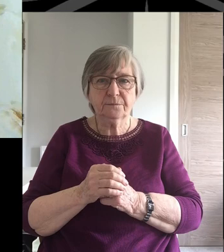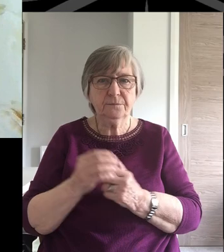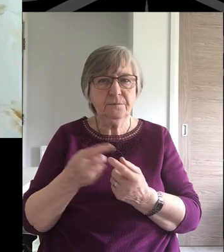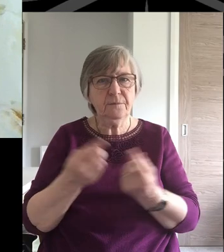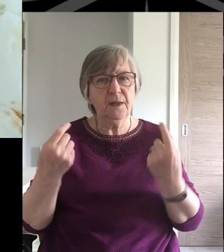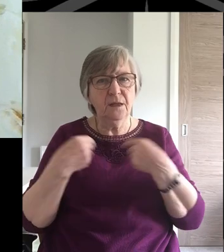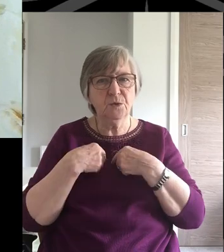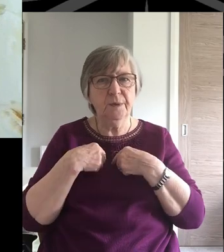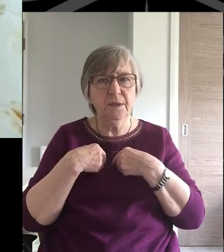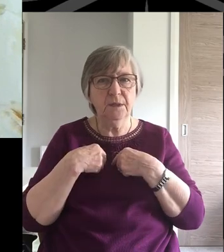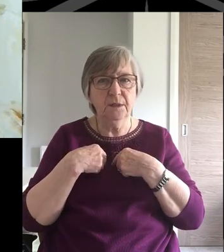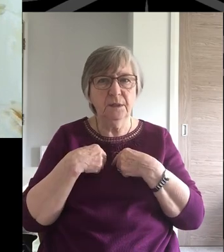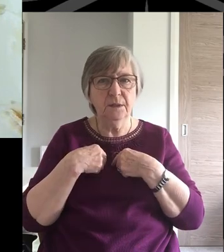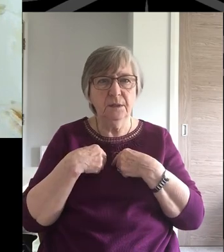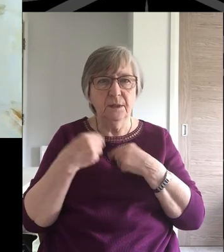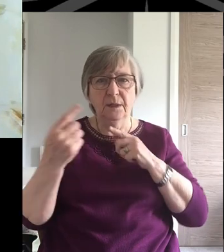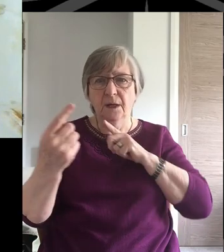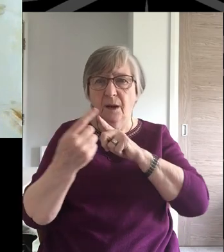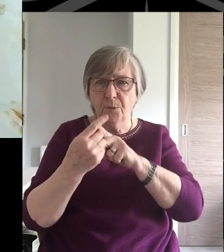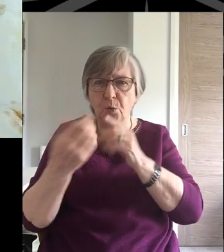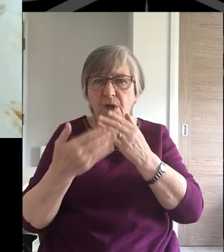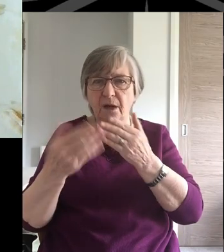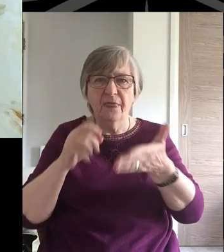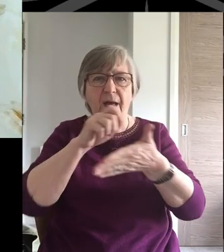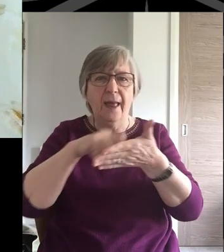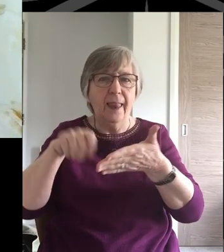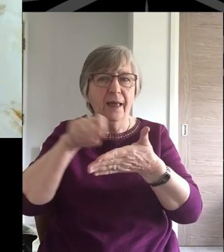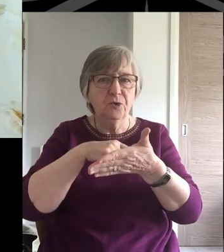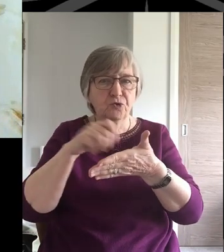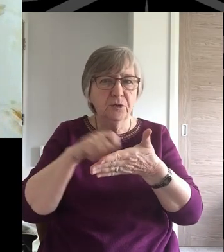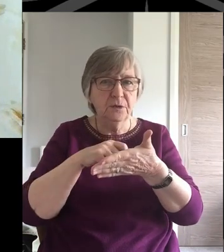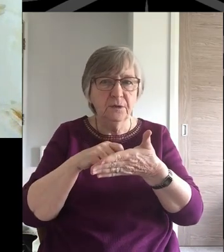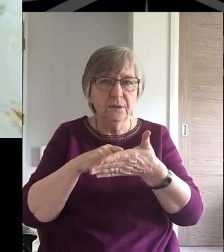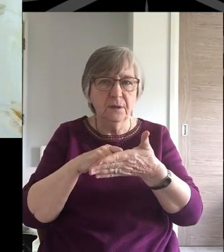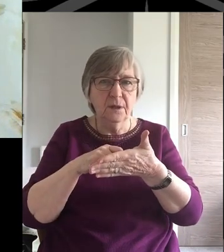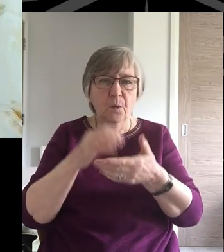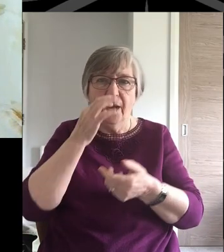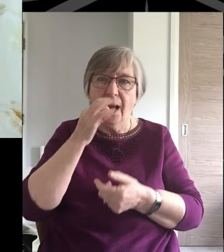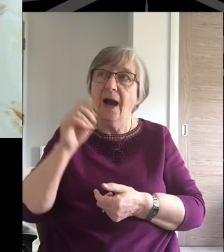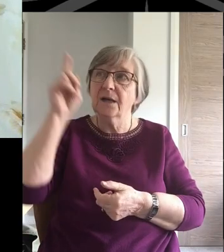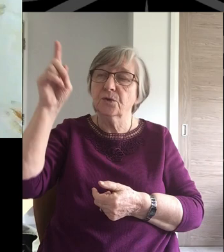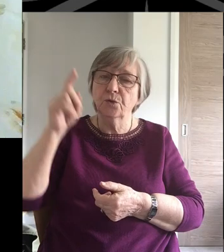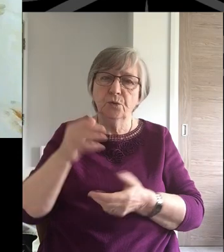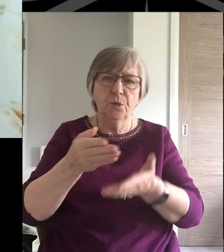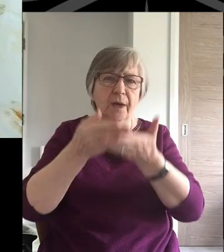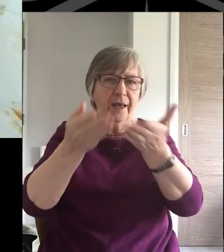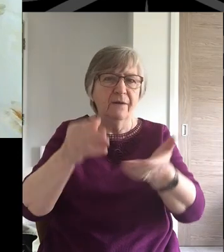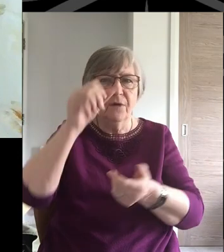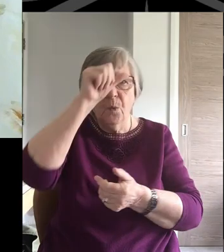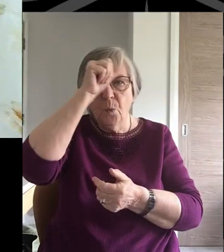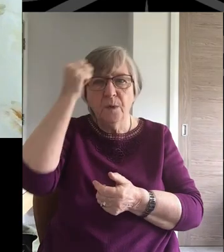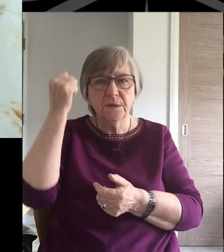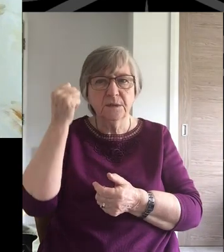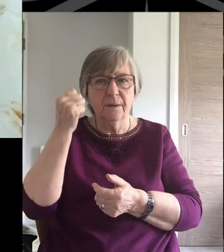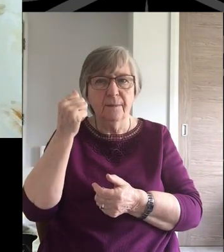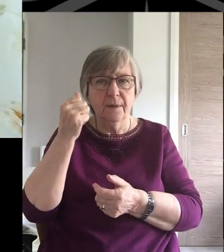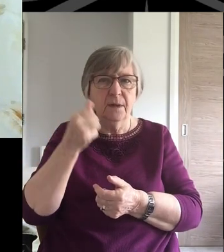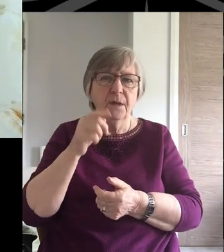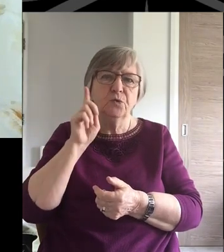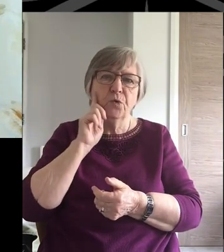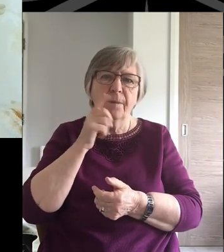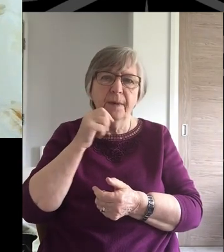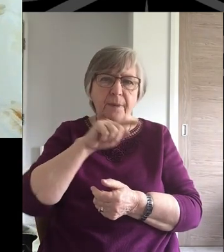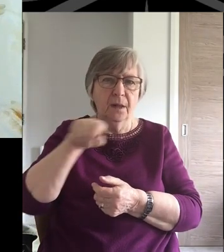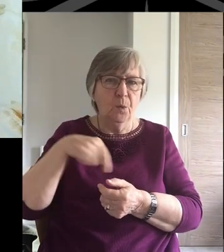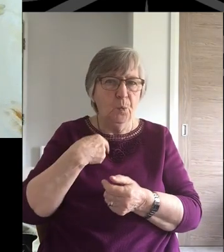As we approach another national parliamentary election, we ask you to give wisdom and foresight to